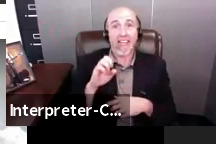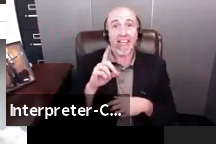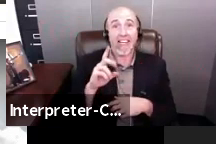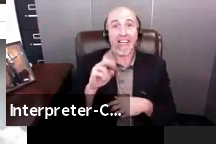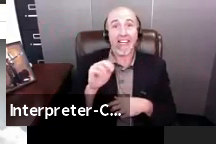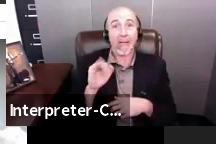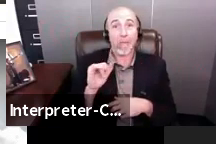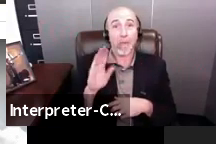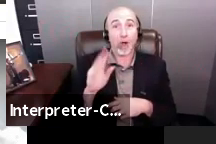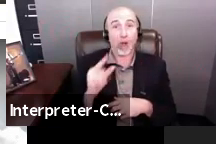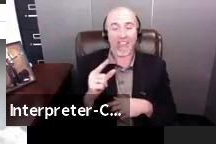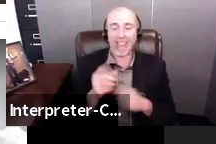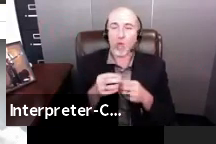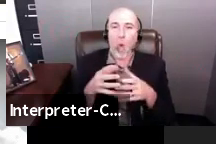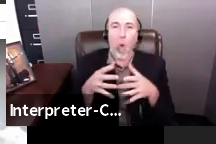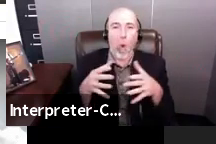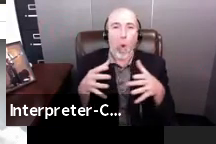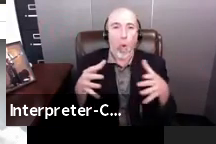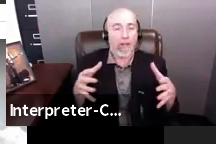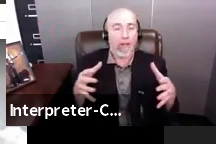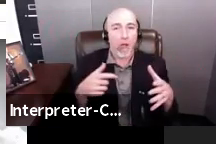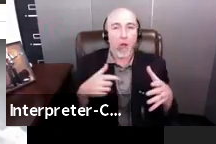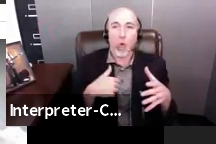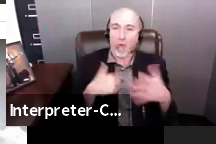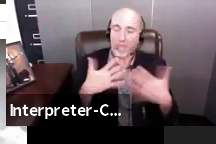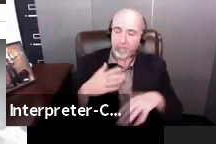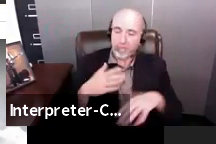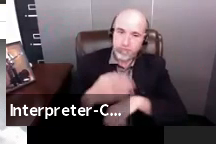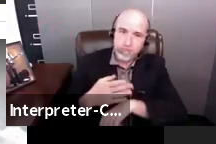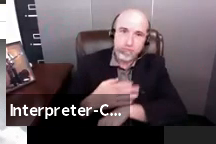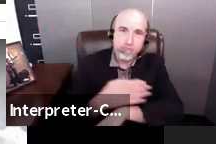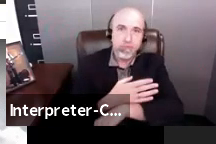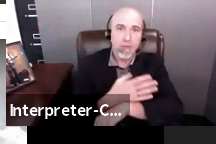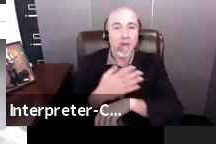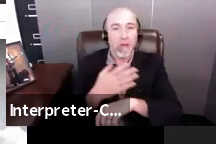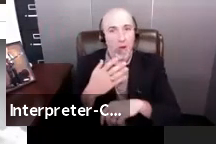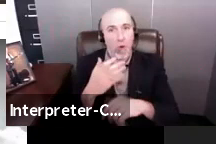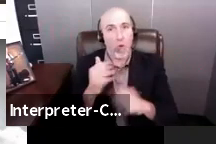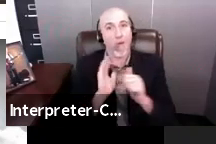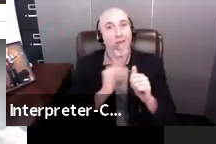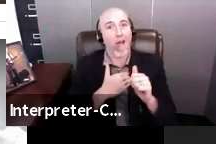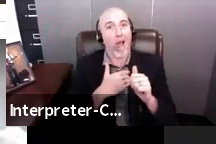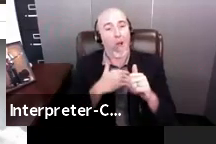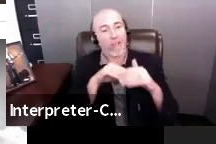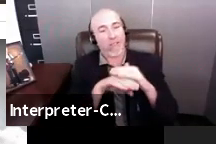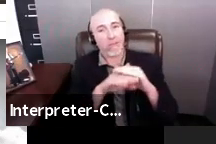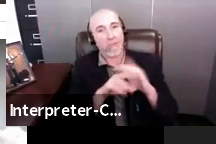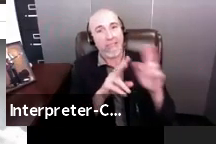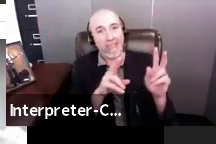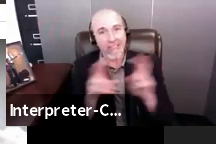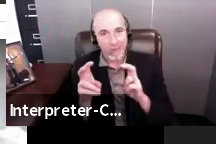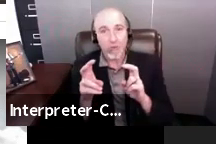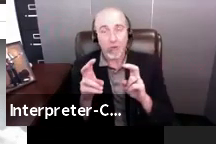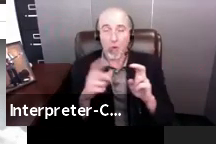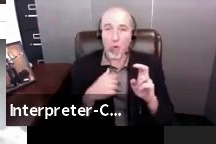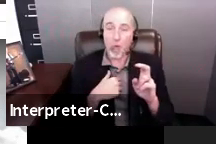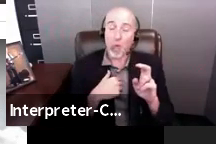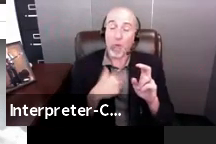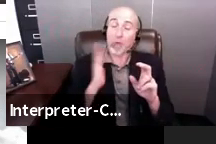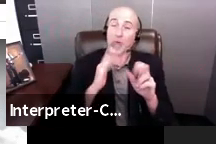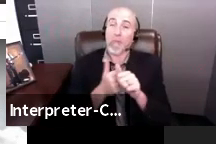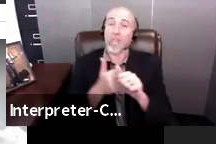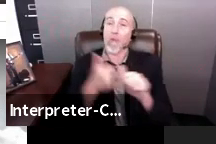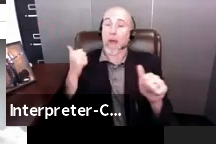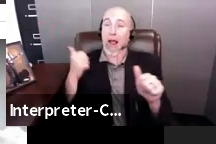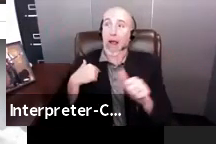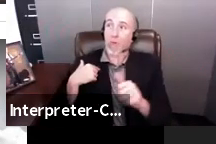is growing. We've come a long way with our accessibility issues. We were pretty far behind back when I